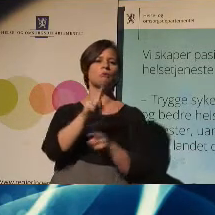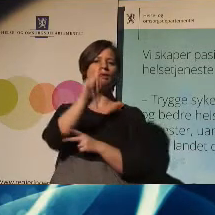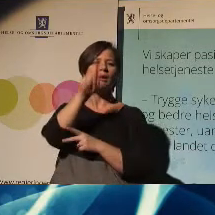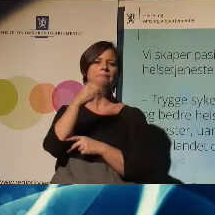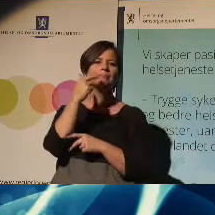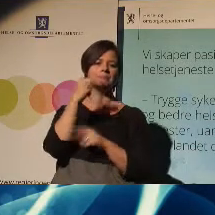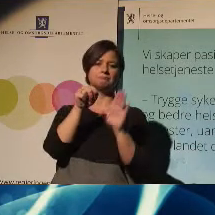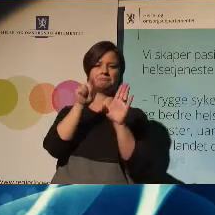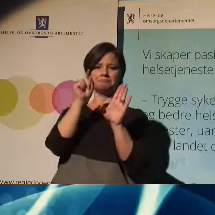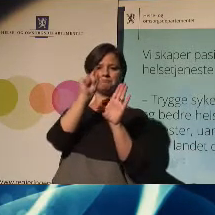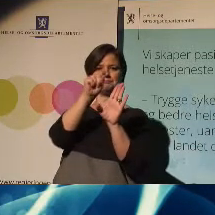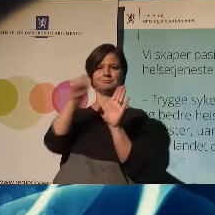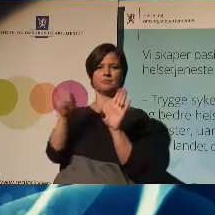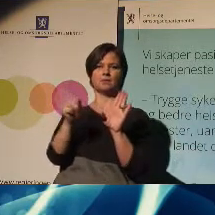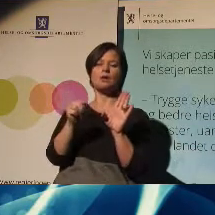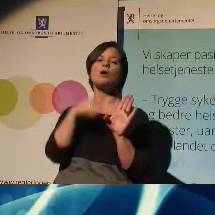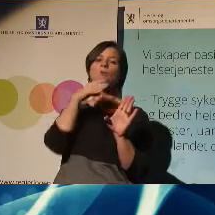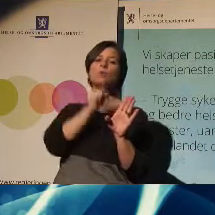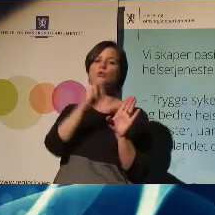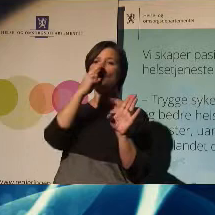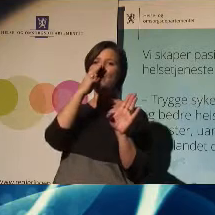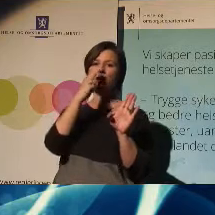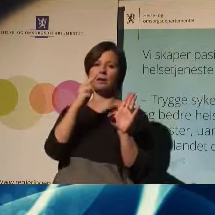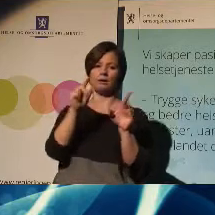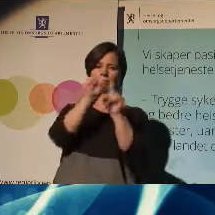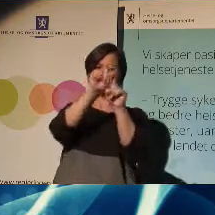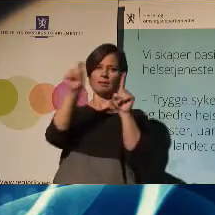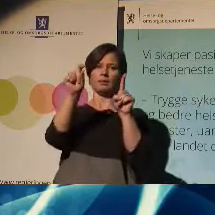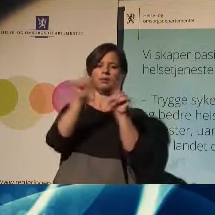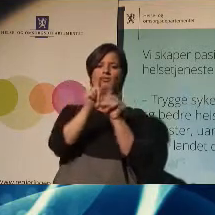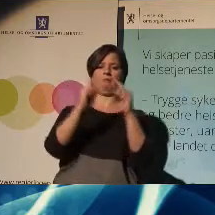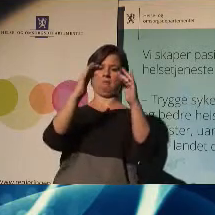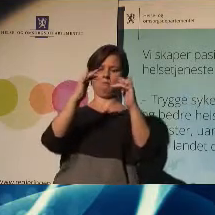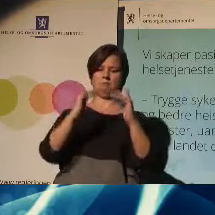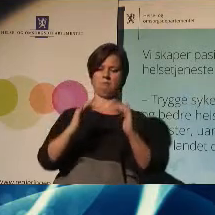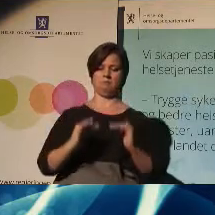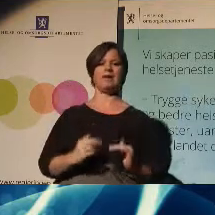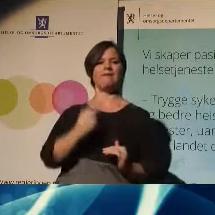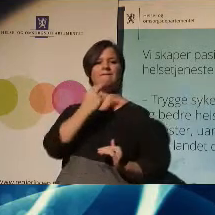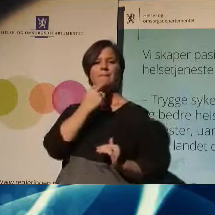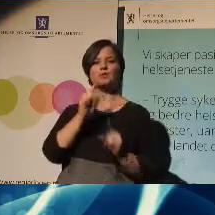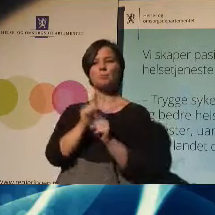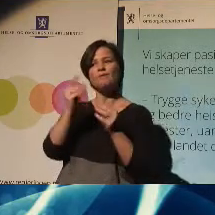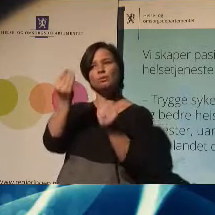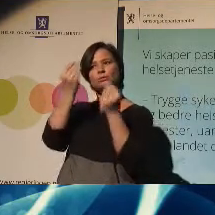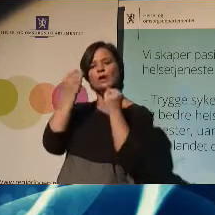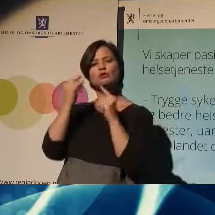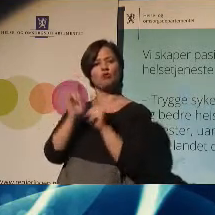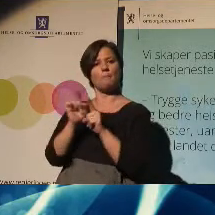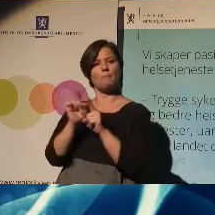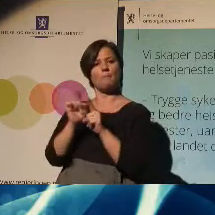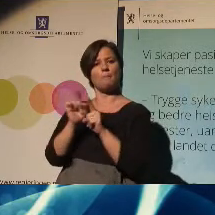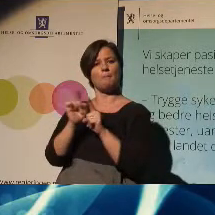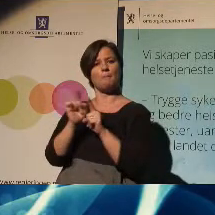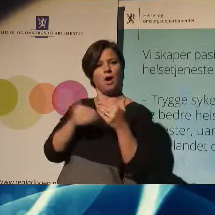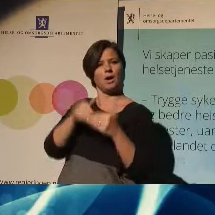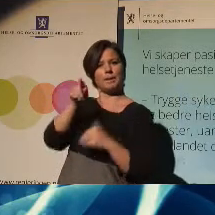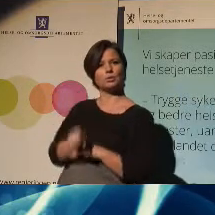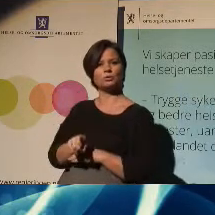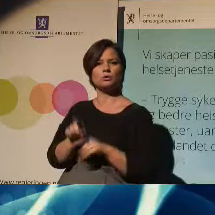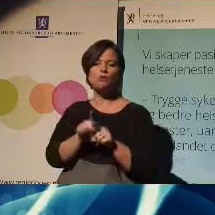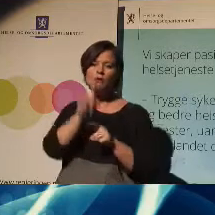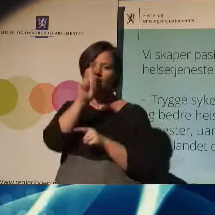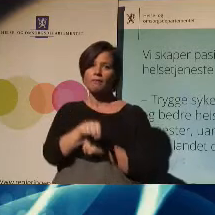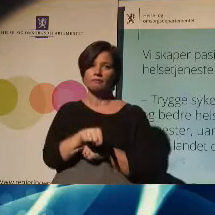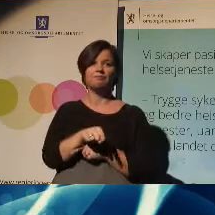code, and then you will find all the professionals who have been trained as part of our network on the web. You can actually check this out this